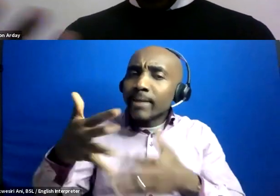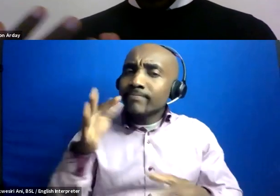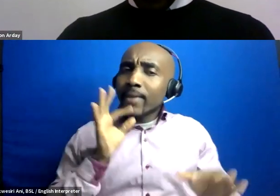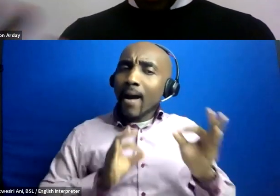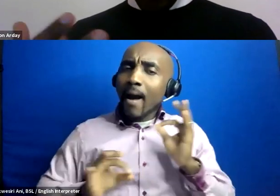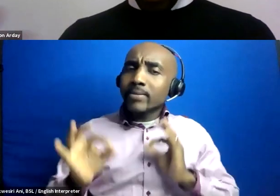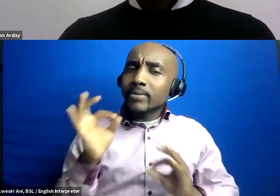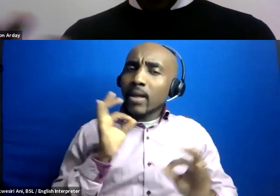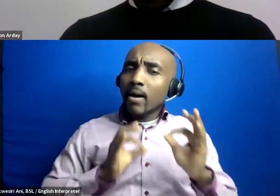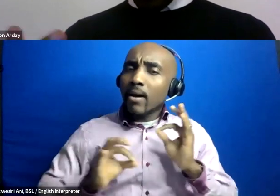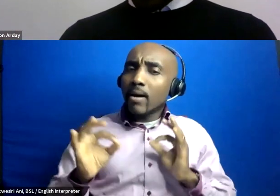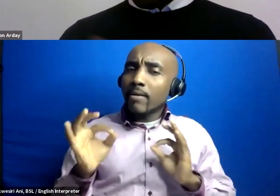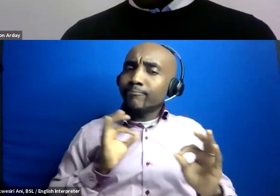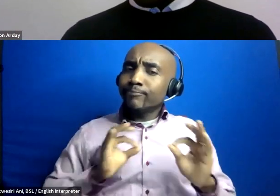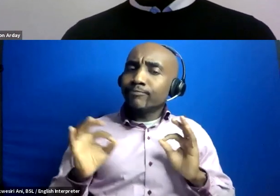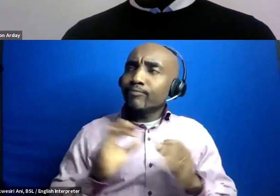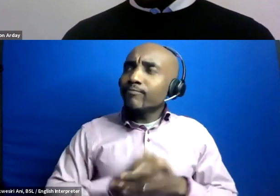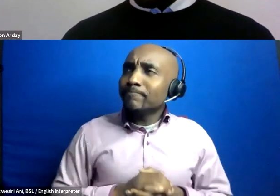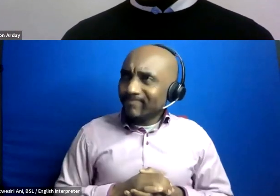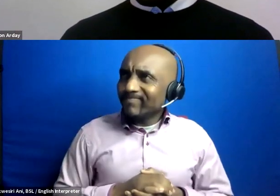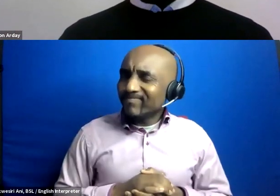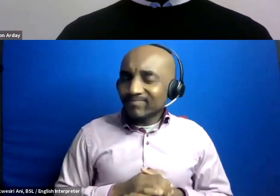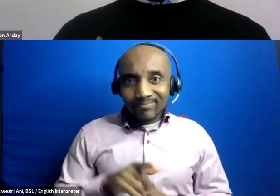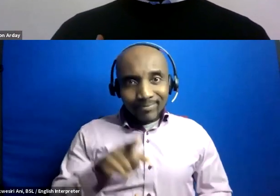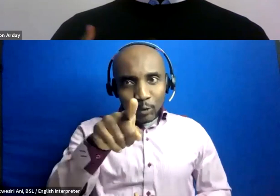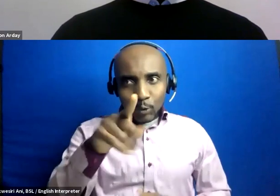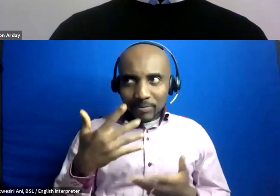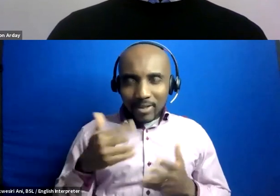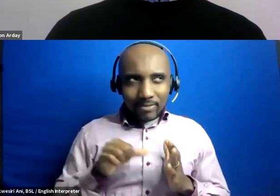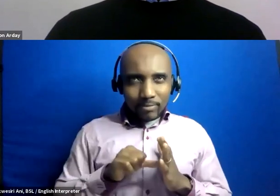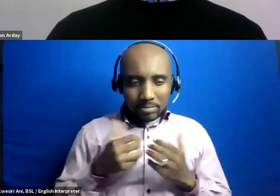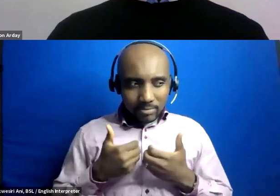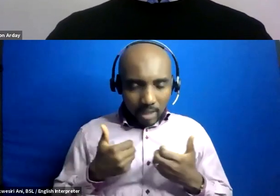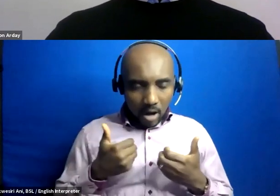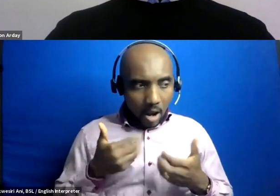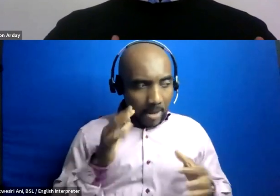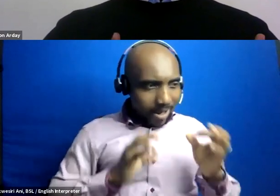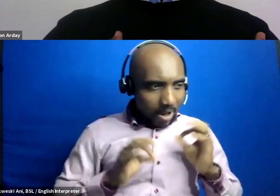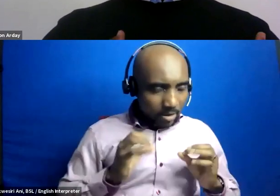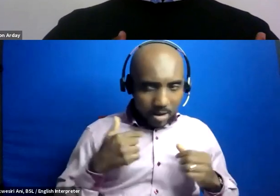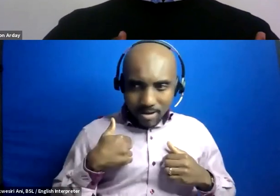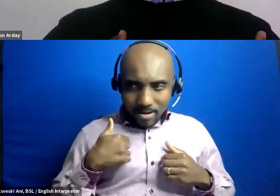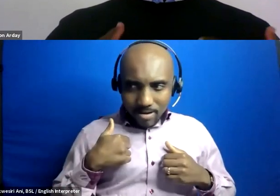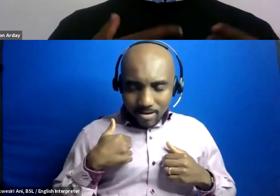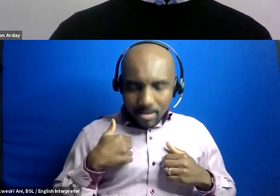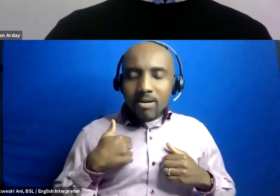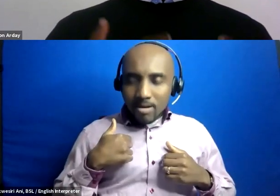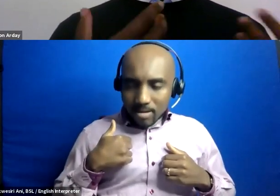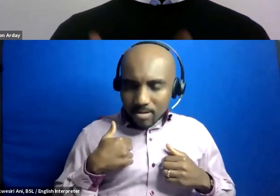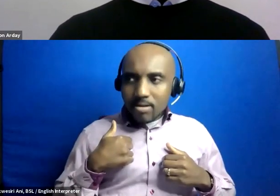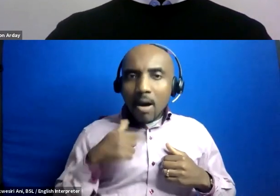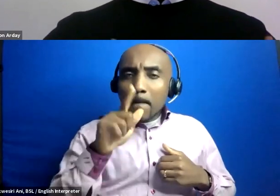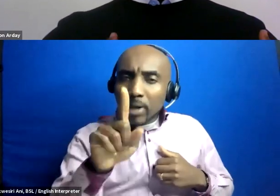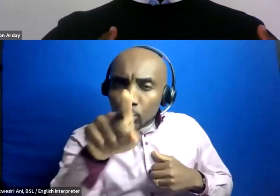of, you sometimes have that a bit of a divide, but I wonder if there's something about kind of your training,